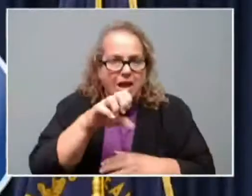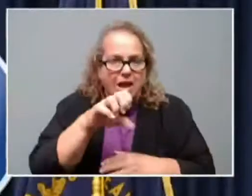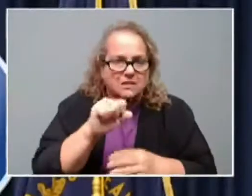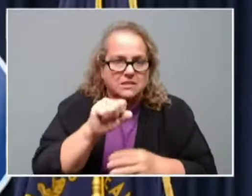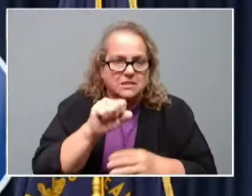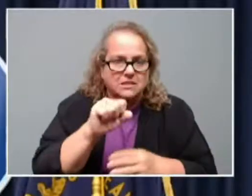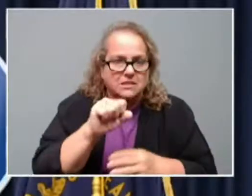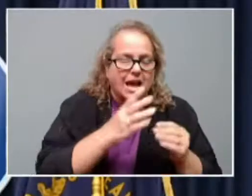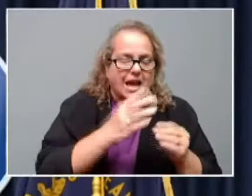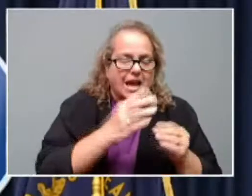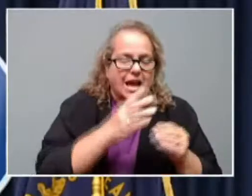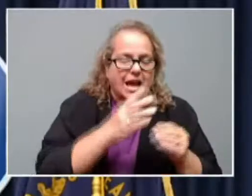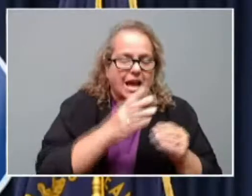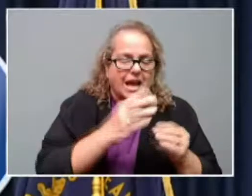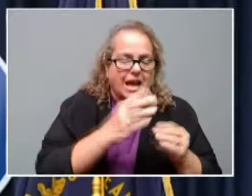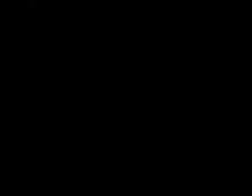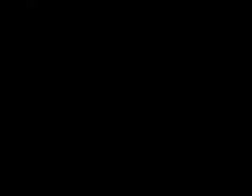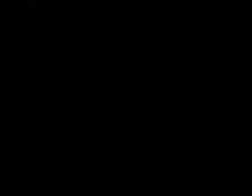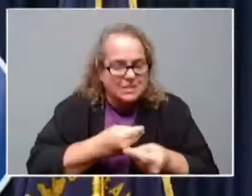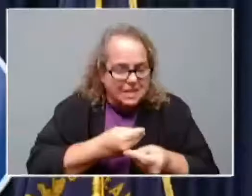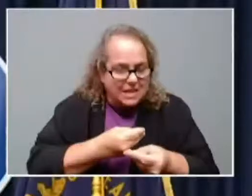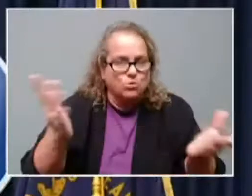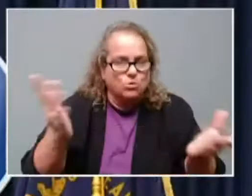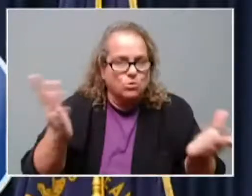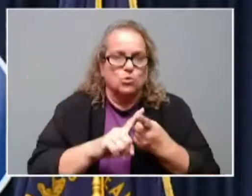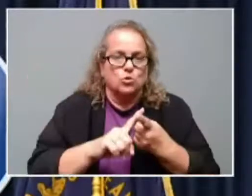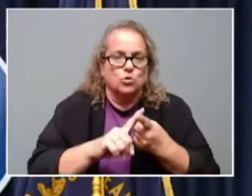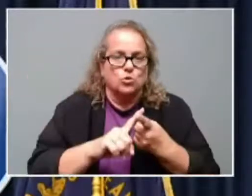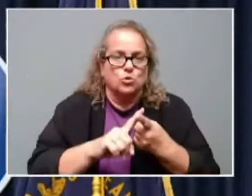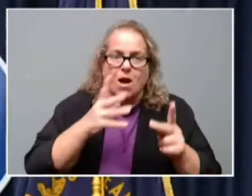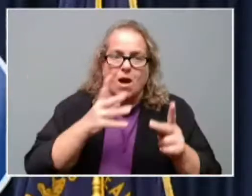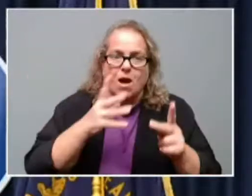get information directly to people in their